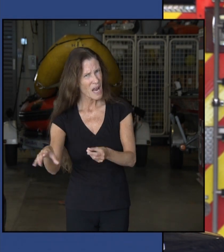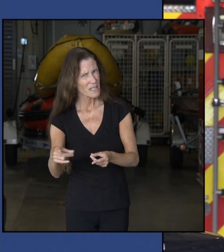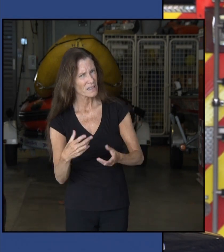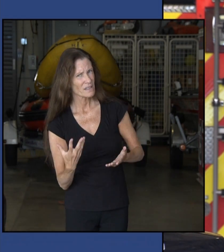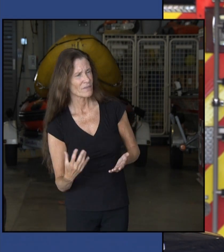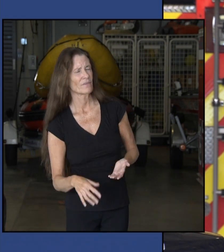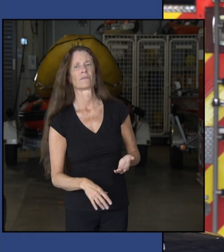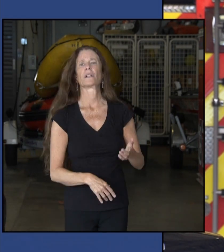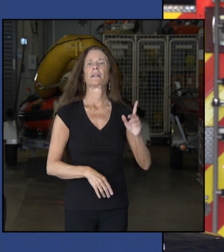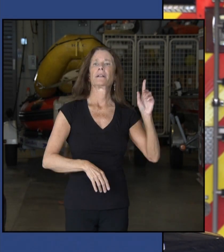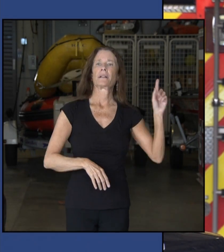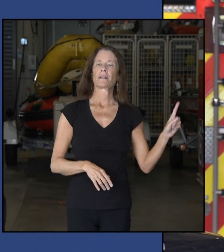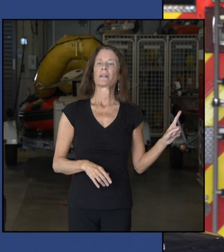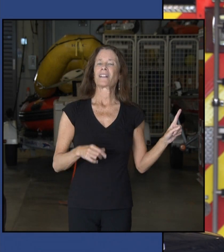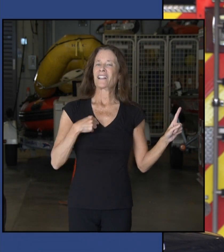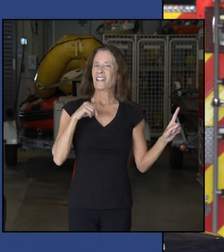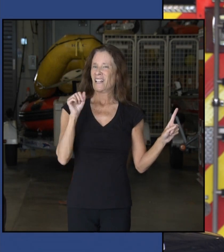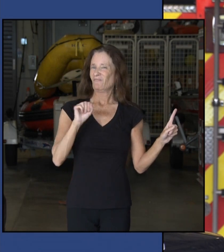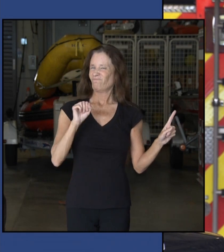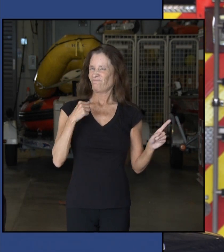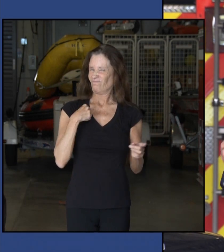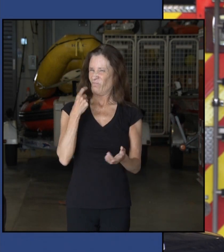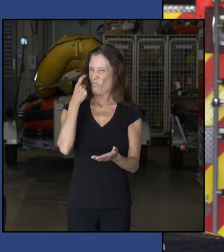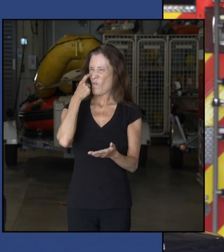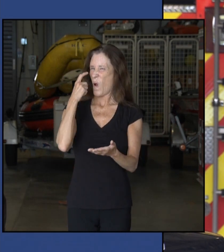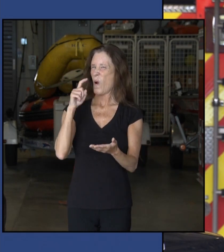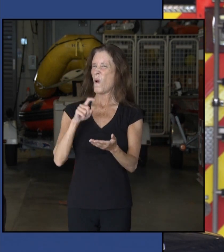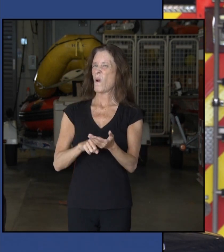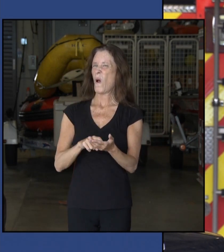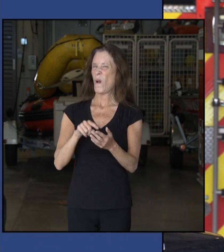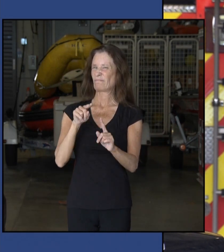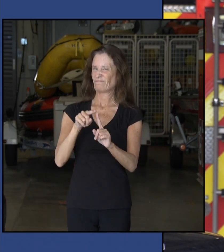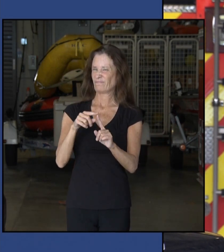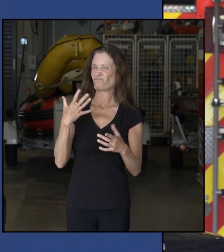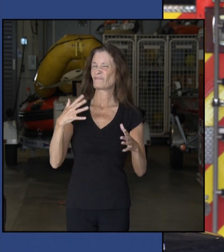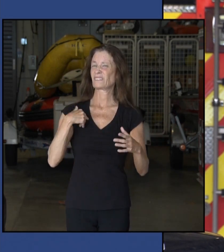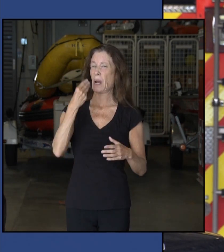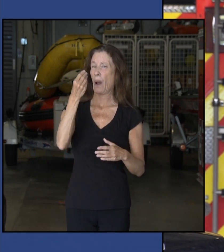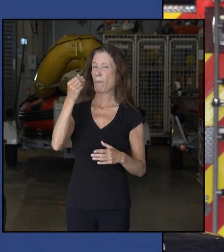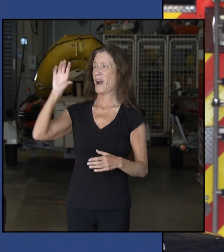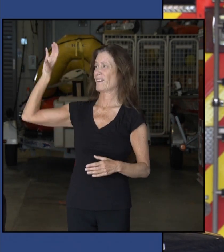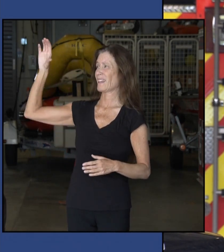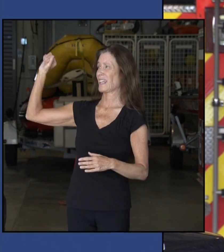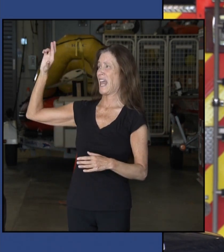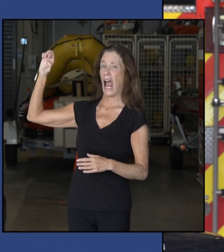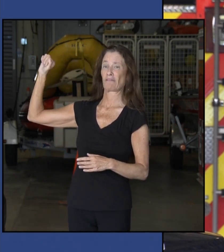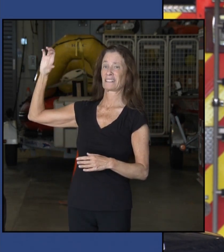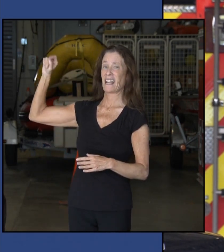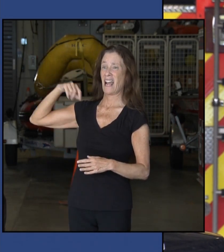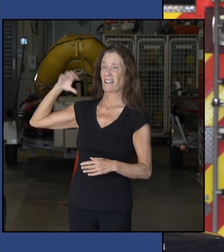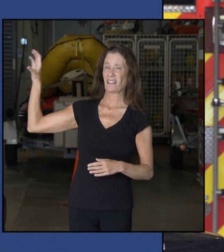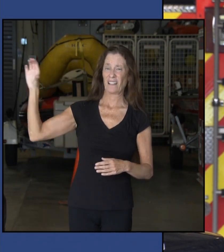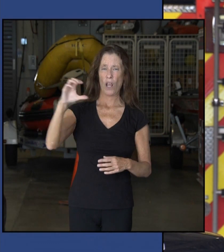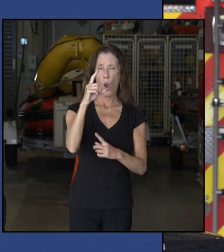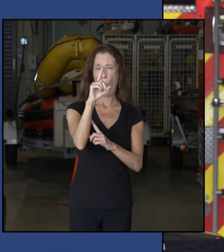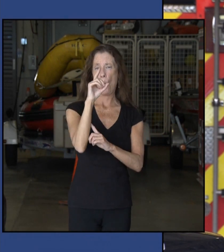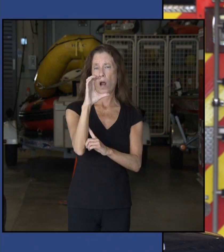as a problem. We've given already $100 million from the CARES Act money through the state